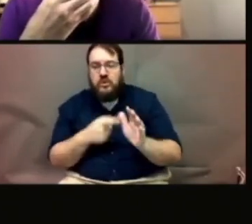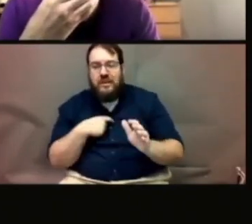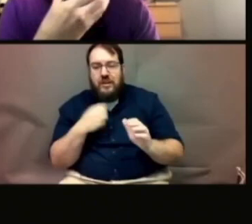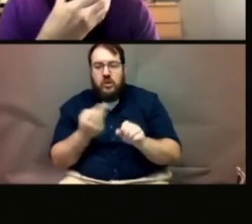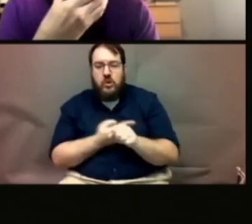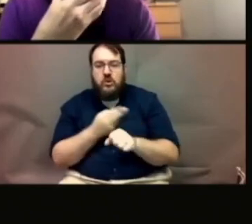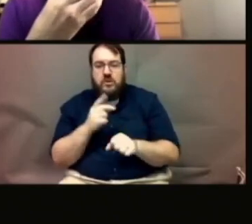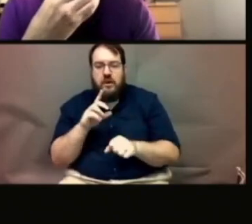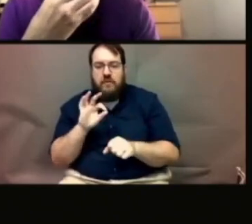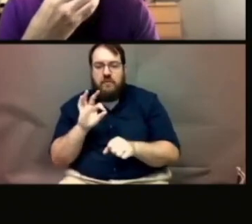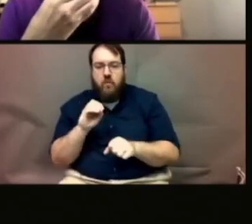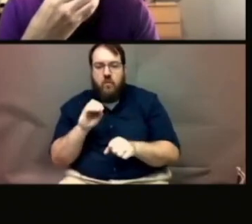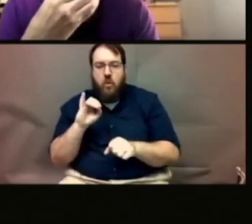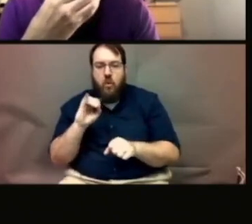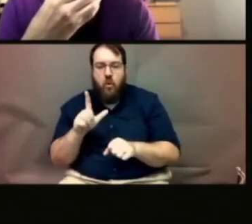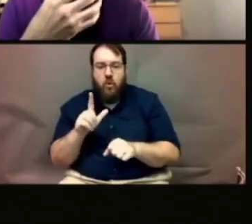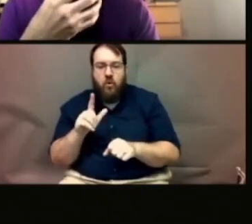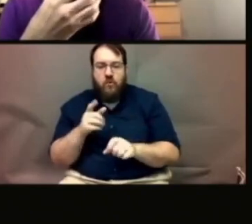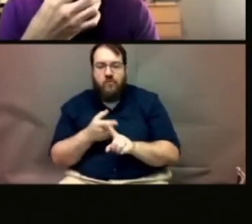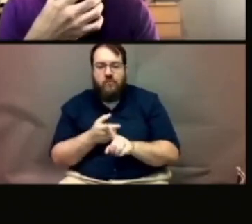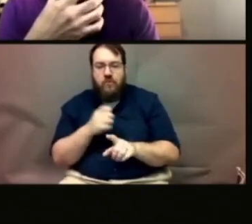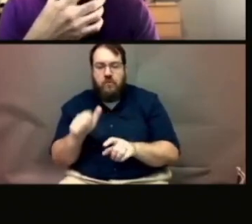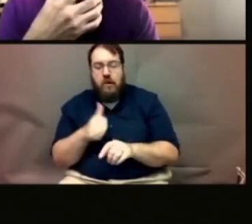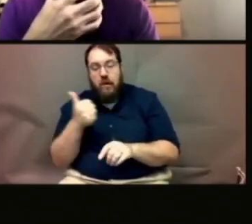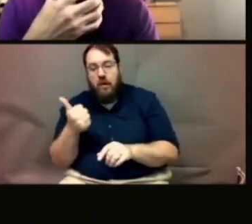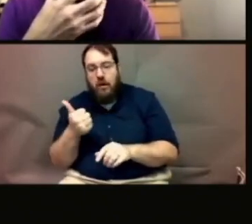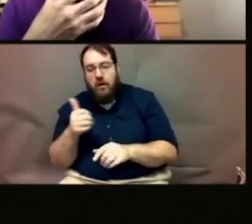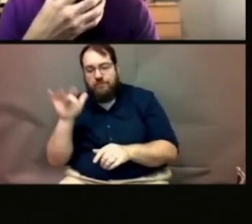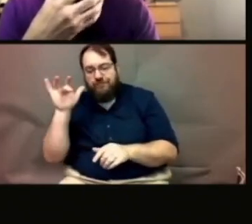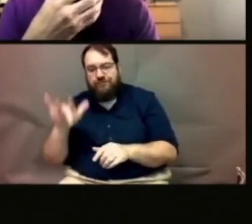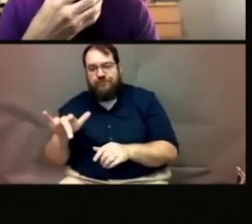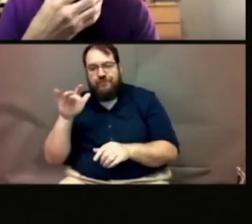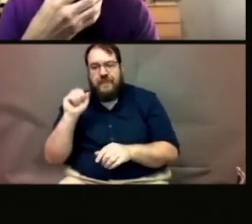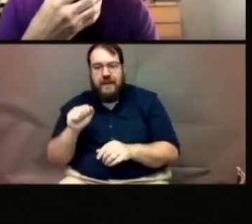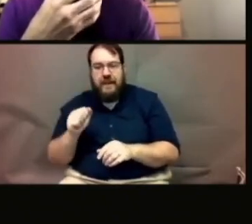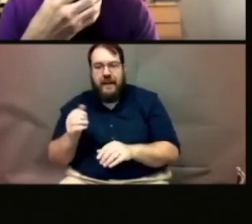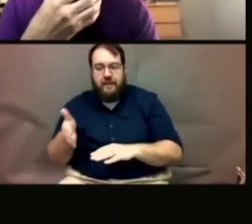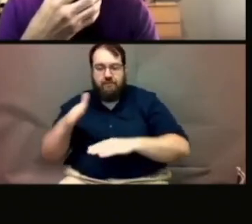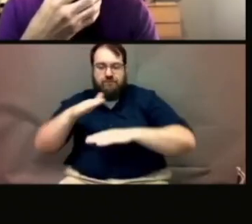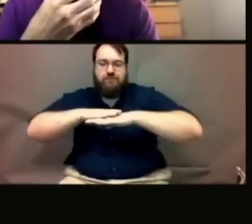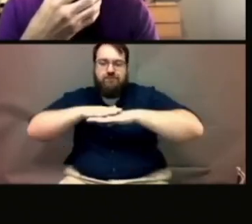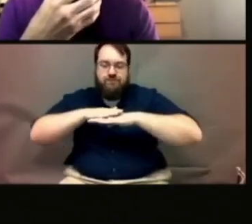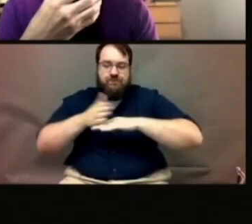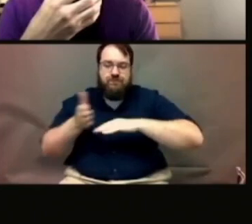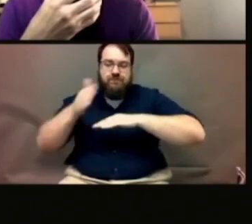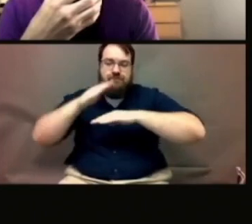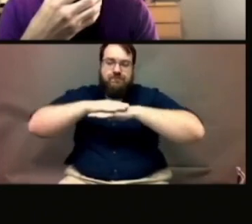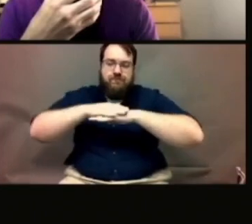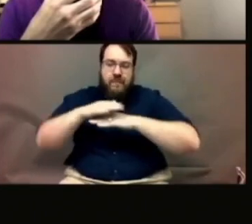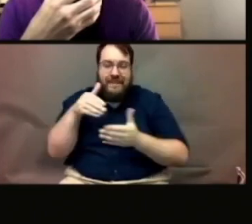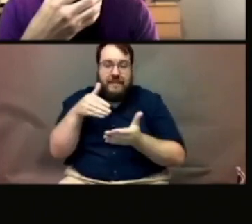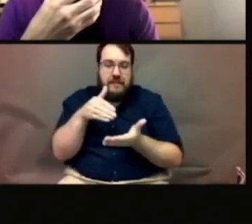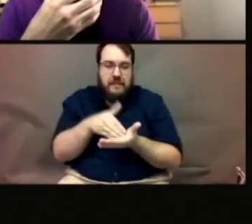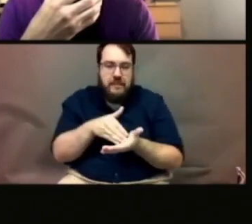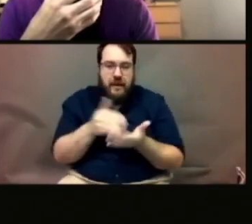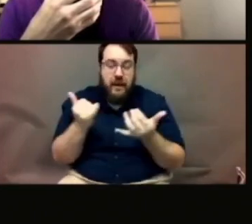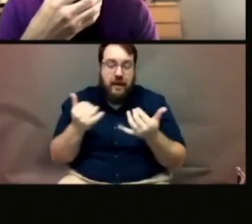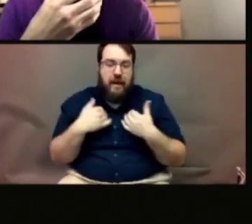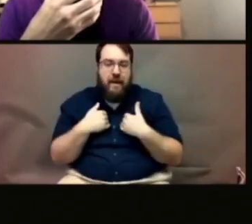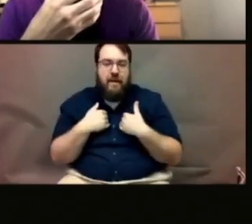foil from the other switch. I can put it on top of my earth that's here in the center. And now I have